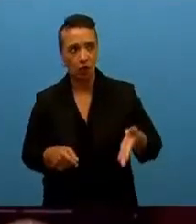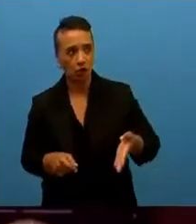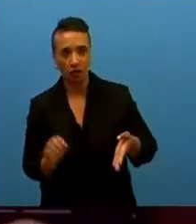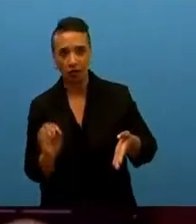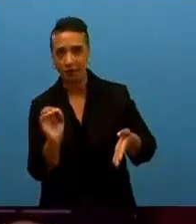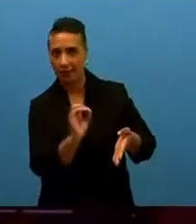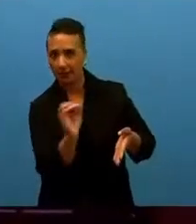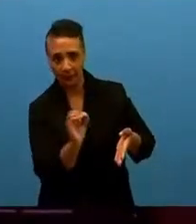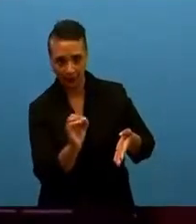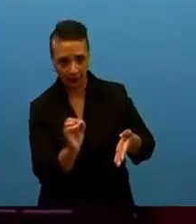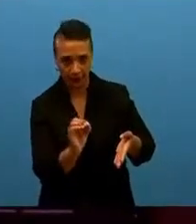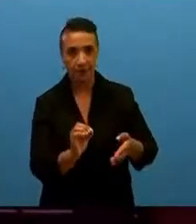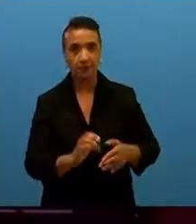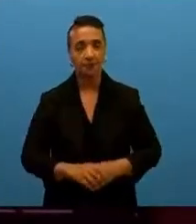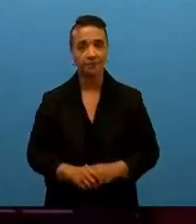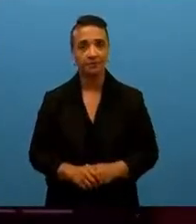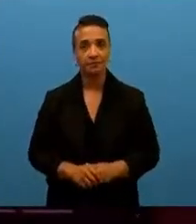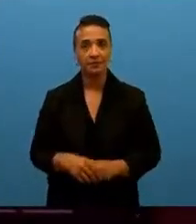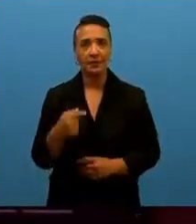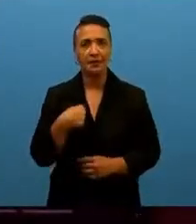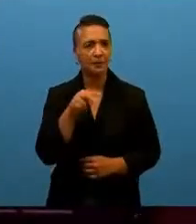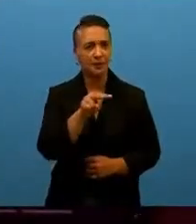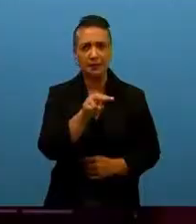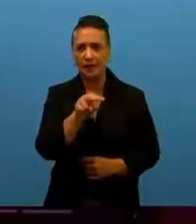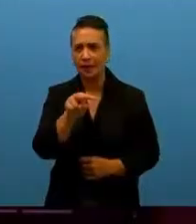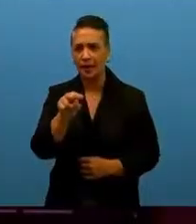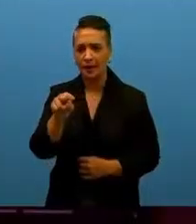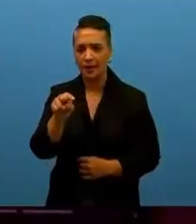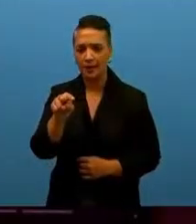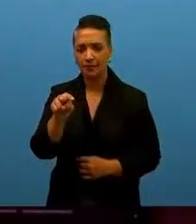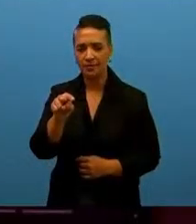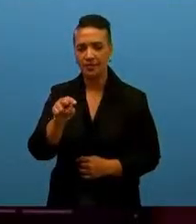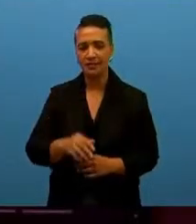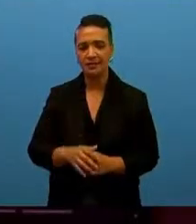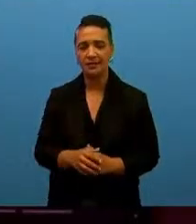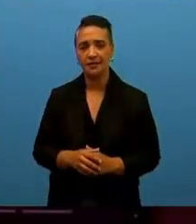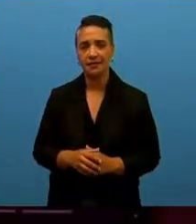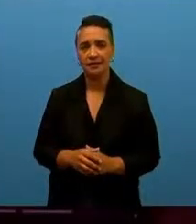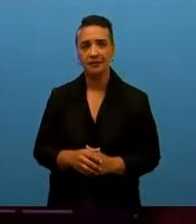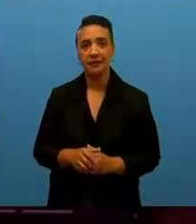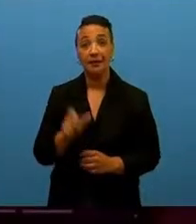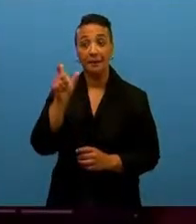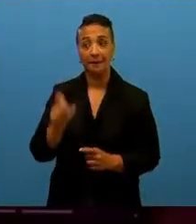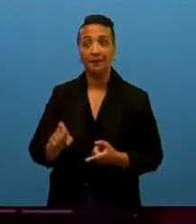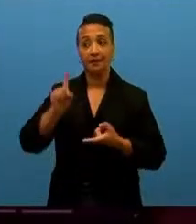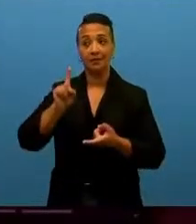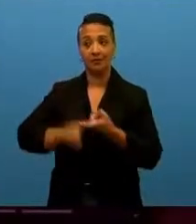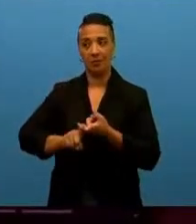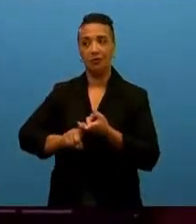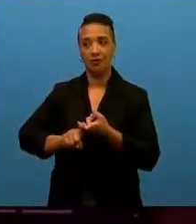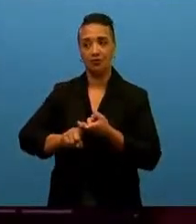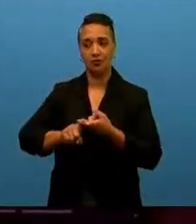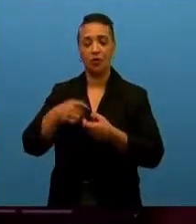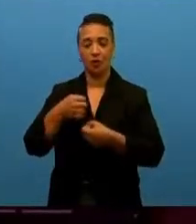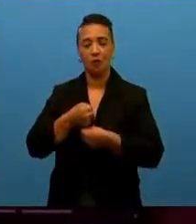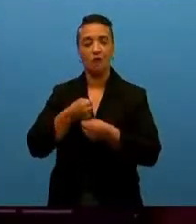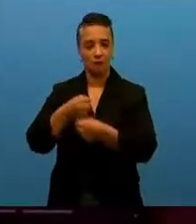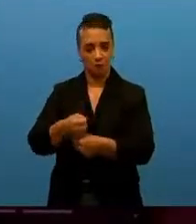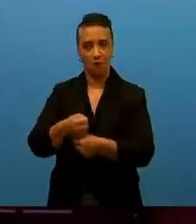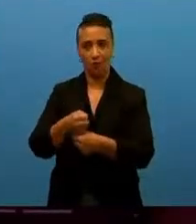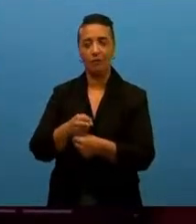but Aluki Koteak, chair of the UN Permanent Forum on Indigenous Issues. Please, you have the